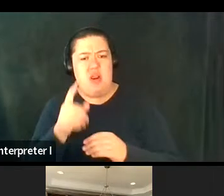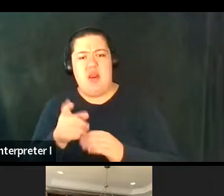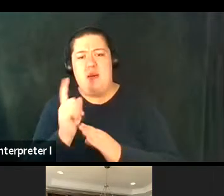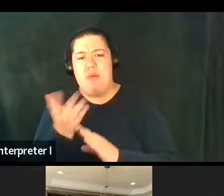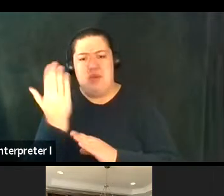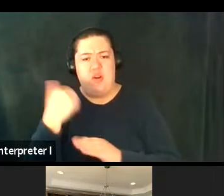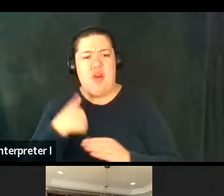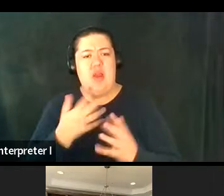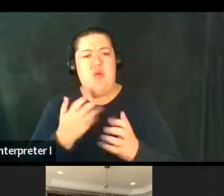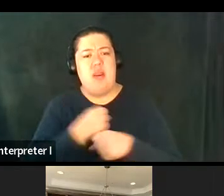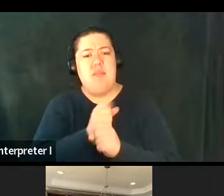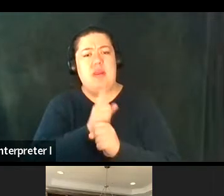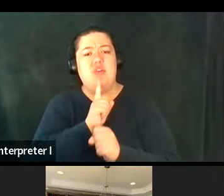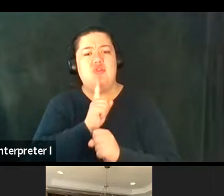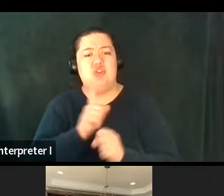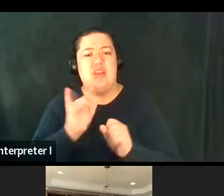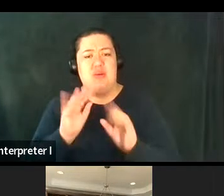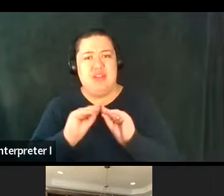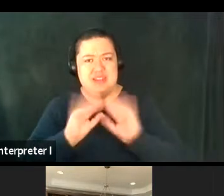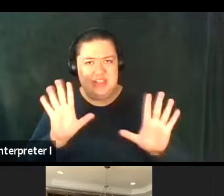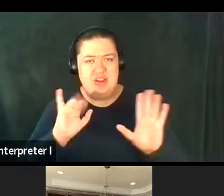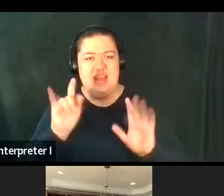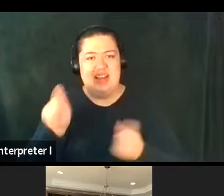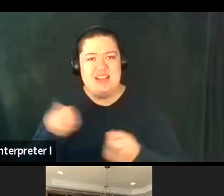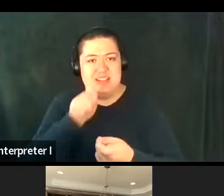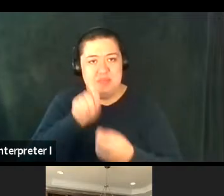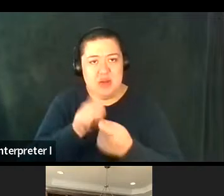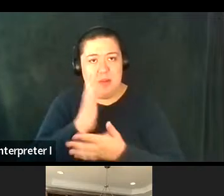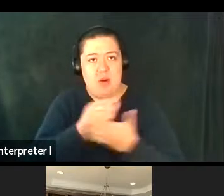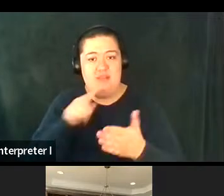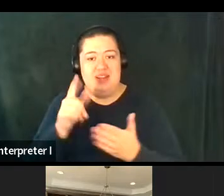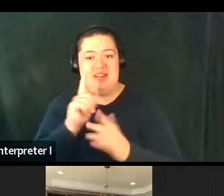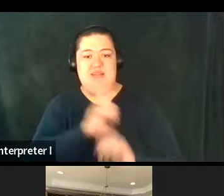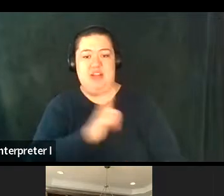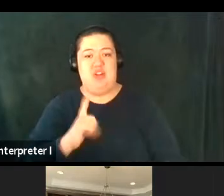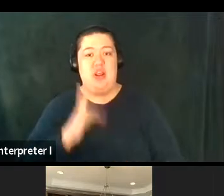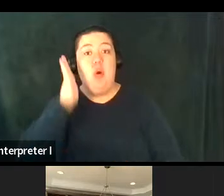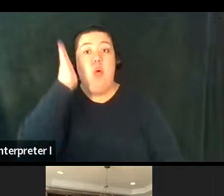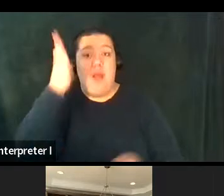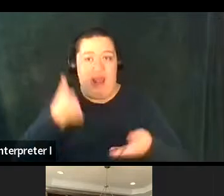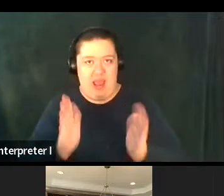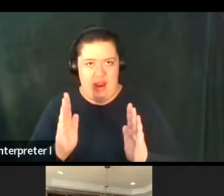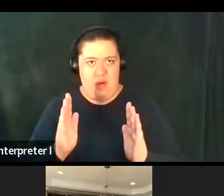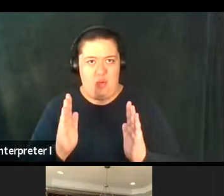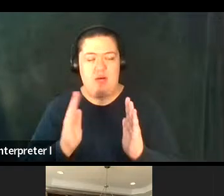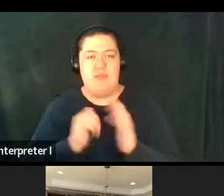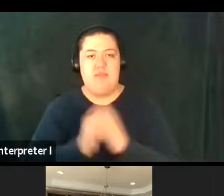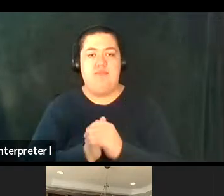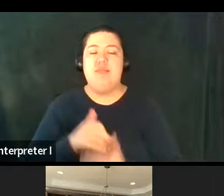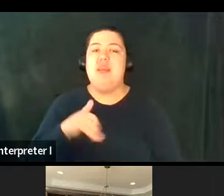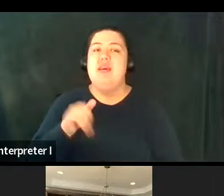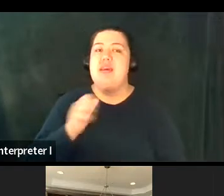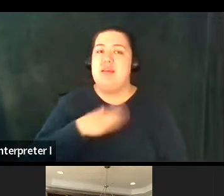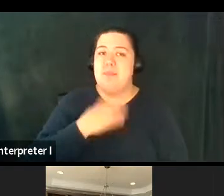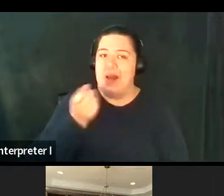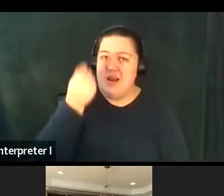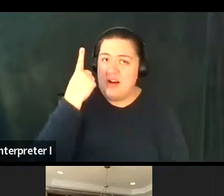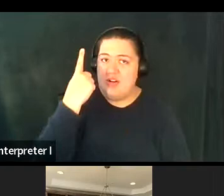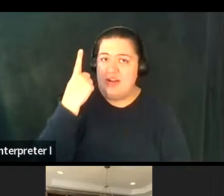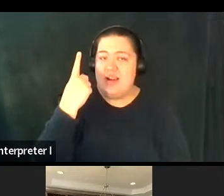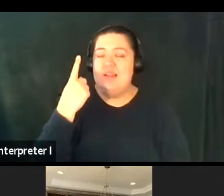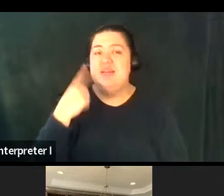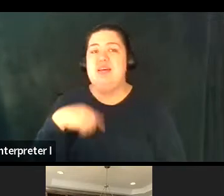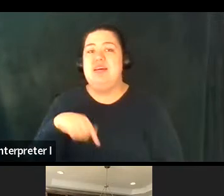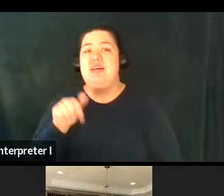for the record, that that is explicitly part of what this legislation will allow. Yes, and my understanding is that